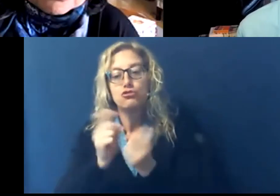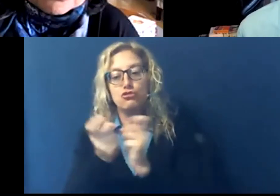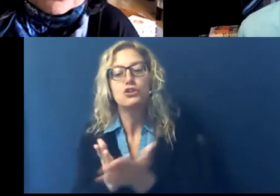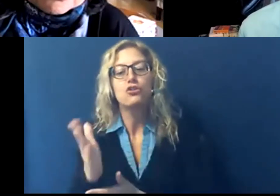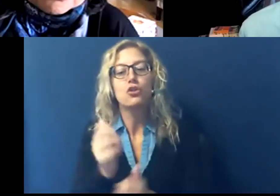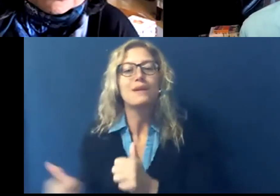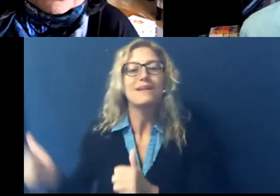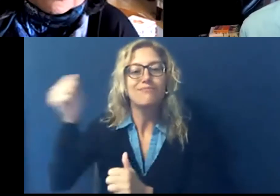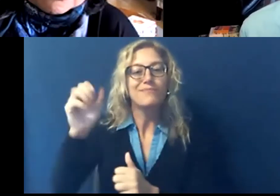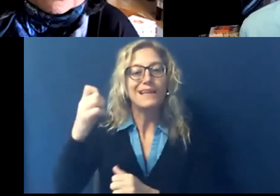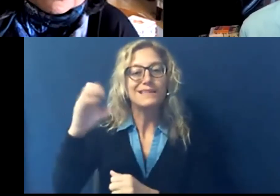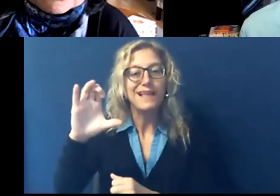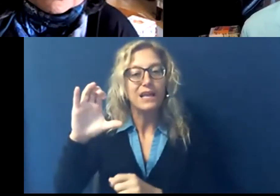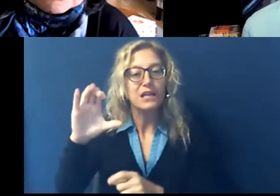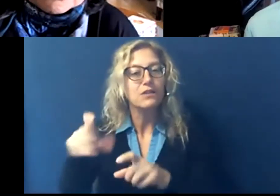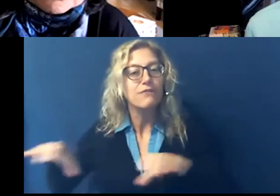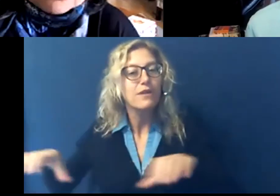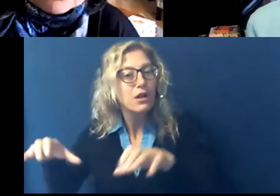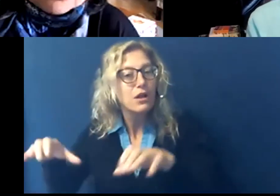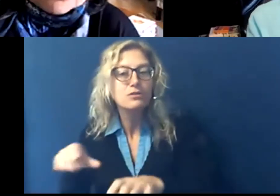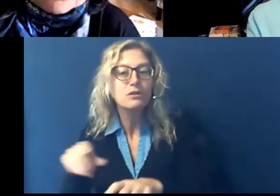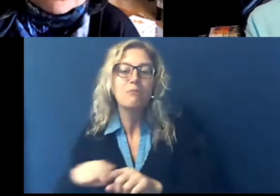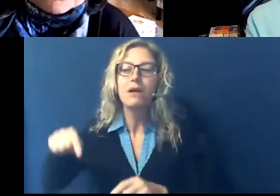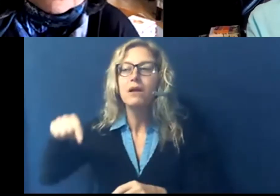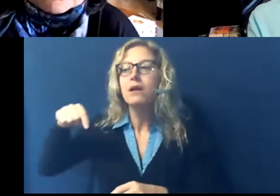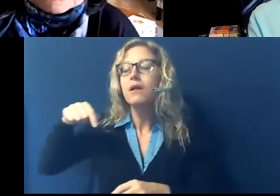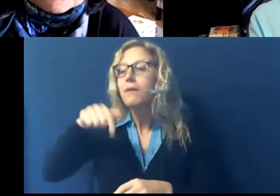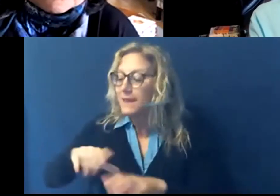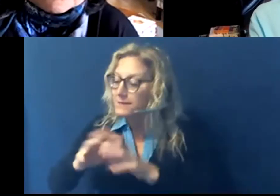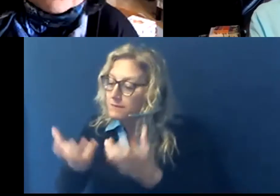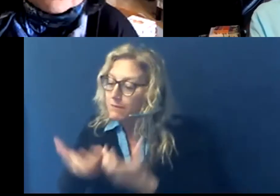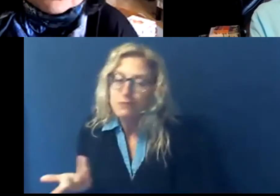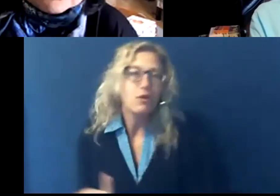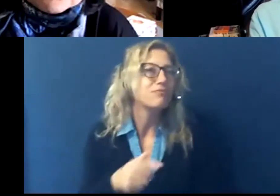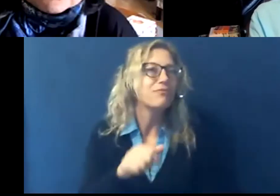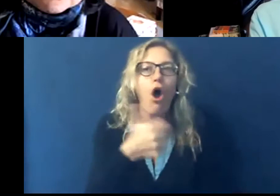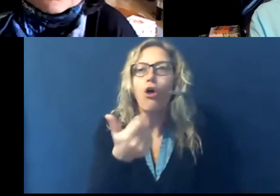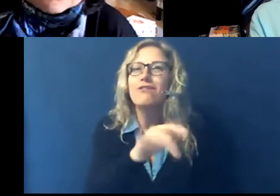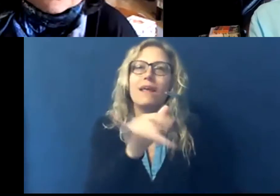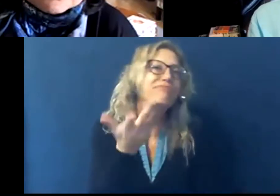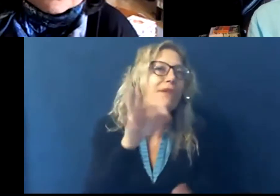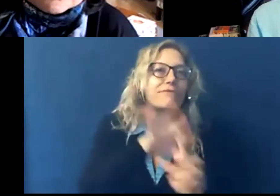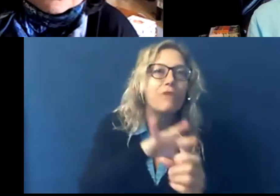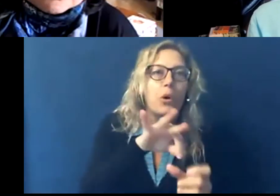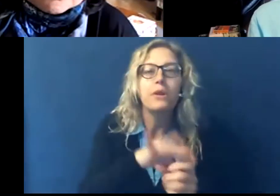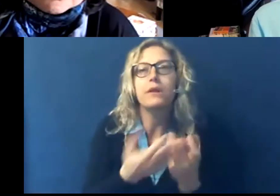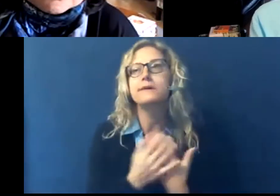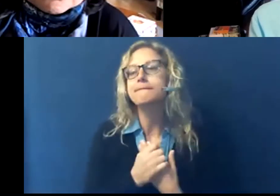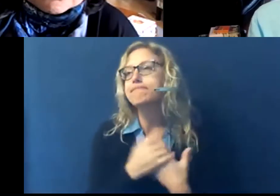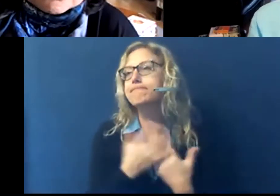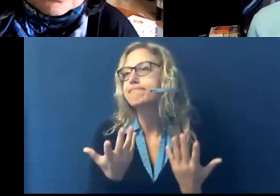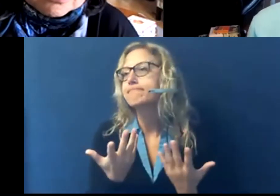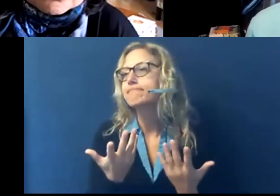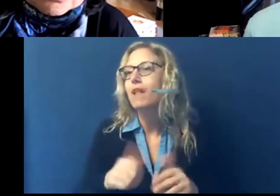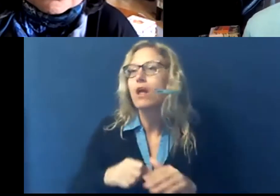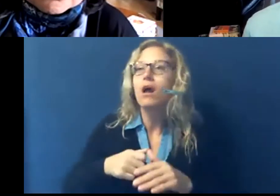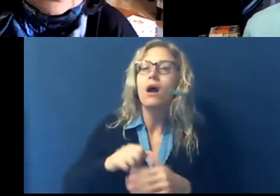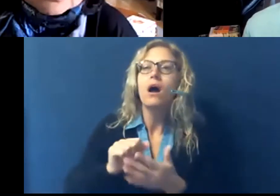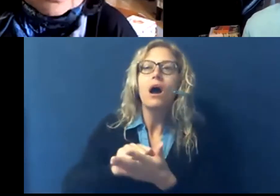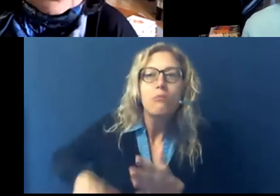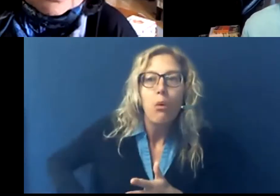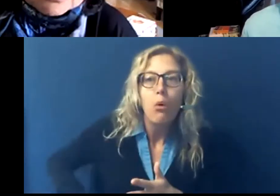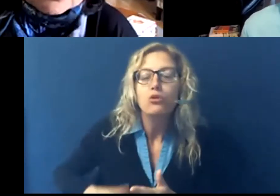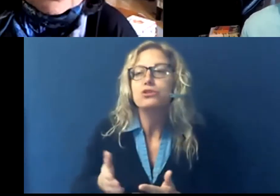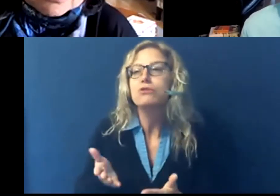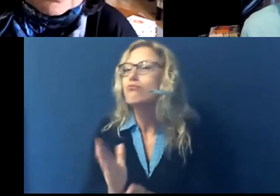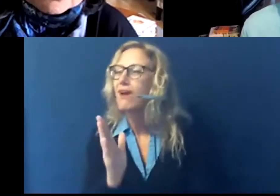But in this space, as well as in other spaces, whether it's voting or abortion rights, we're going to see a